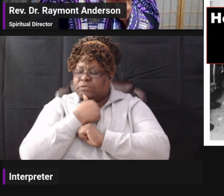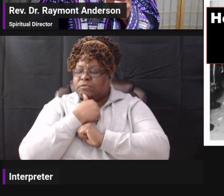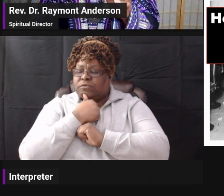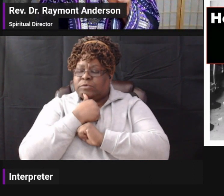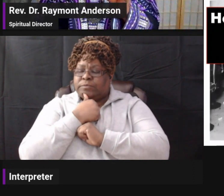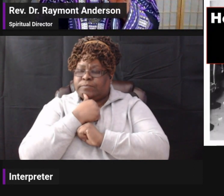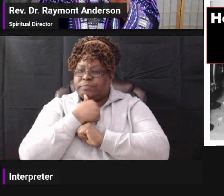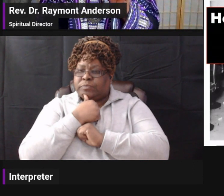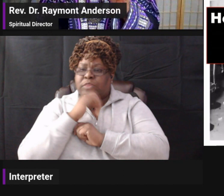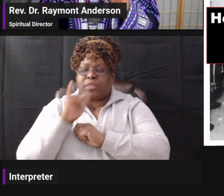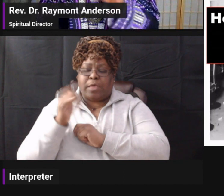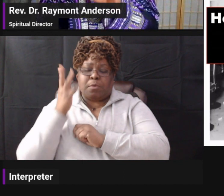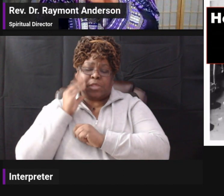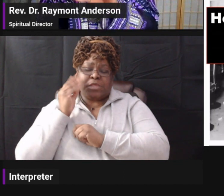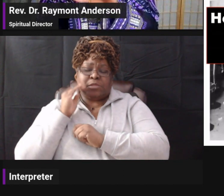suffering